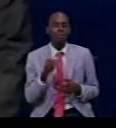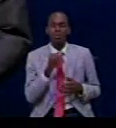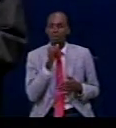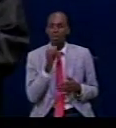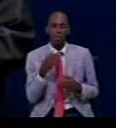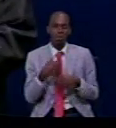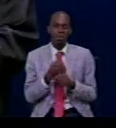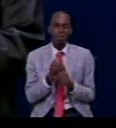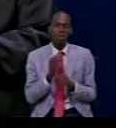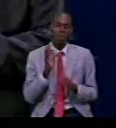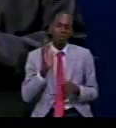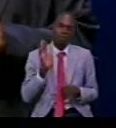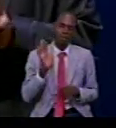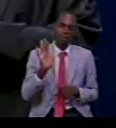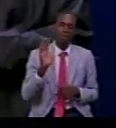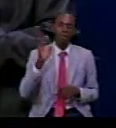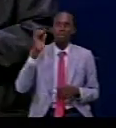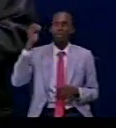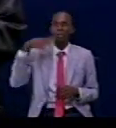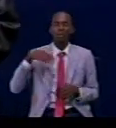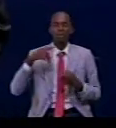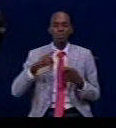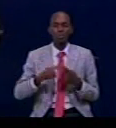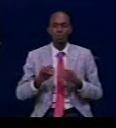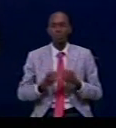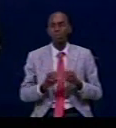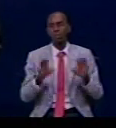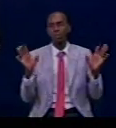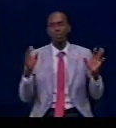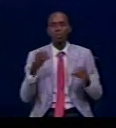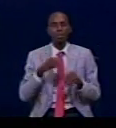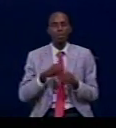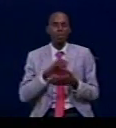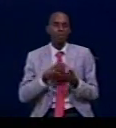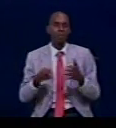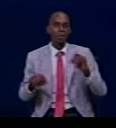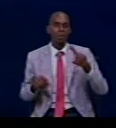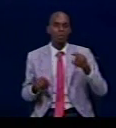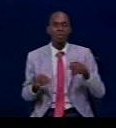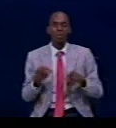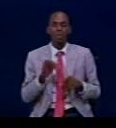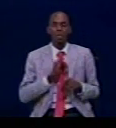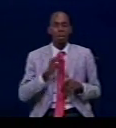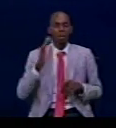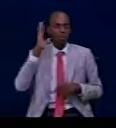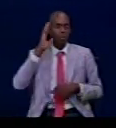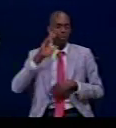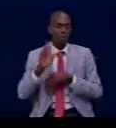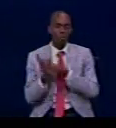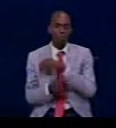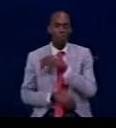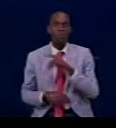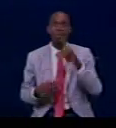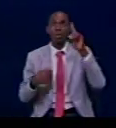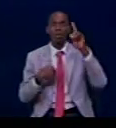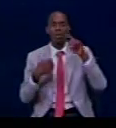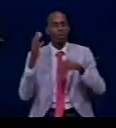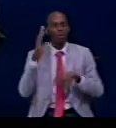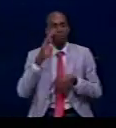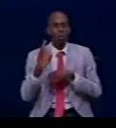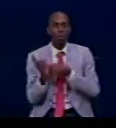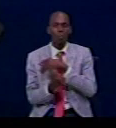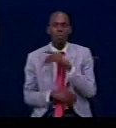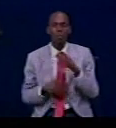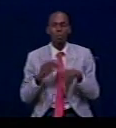to shine. Verse 11. In verse 11 it says, I will punish, and I will punish the world. I'll punish the world.